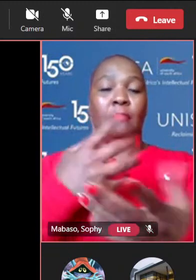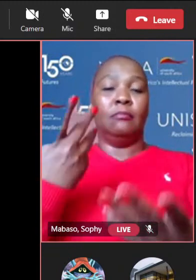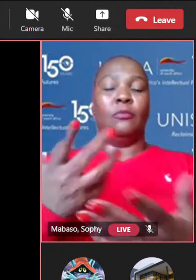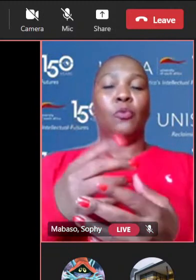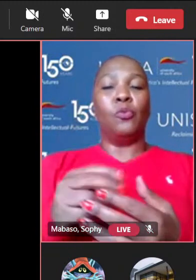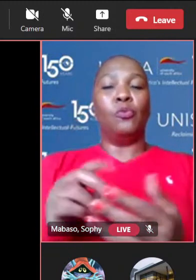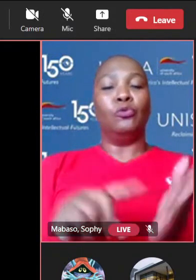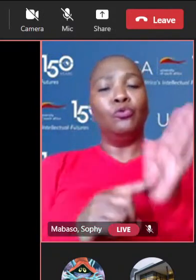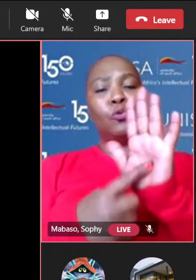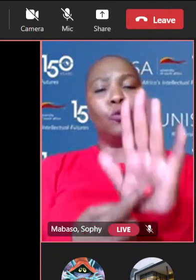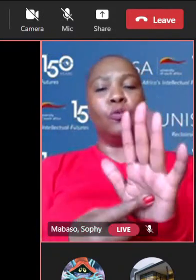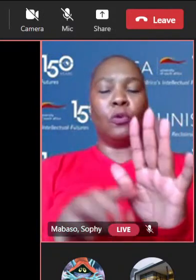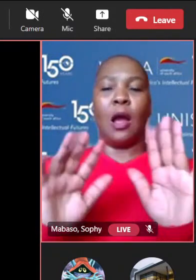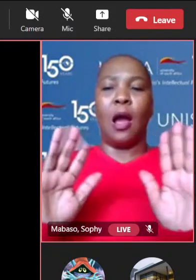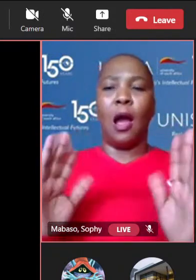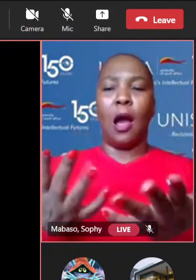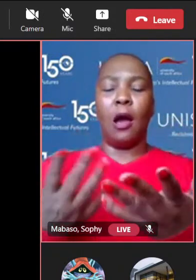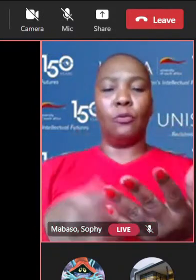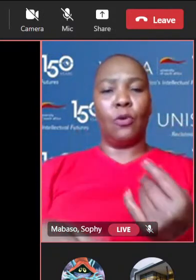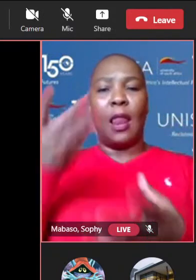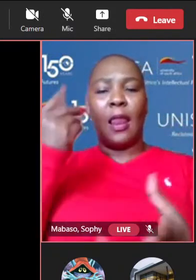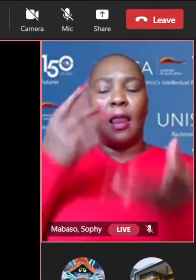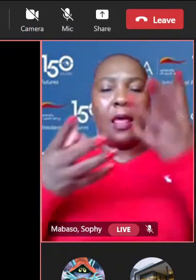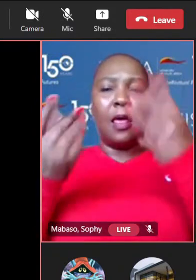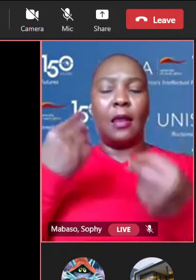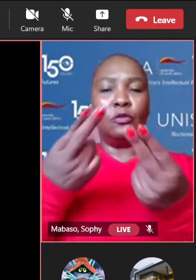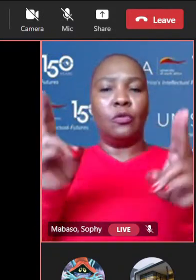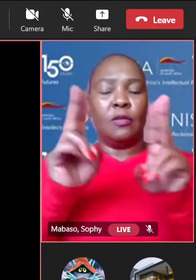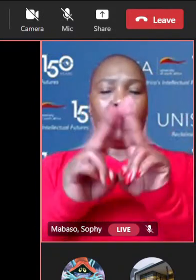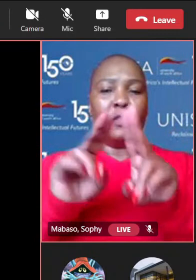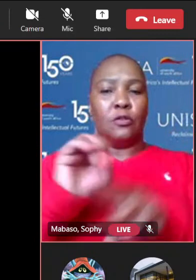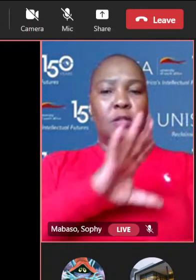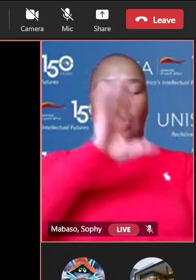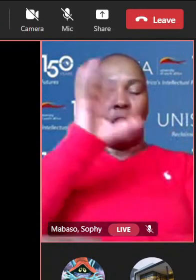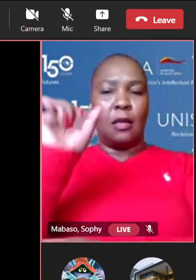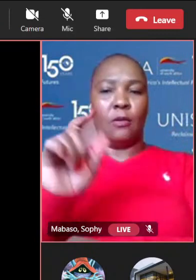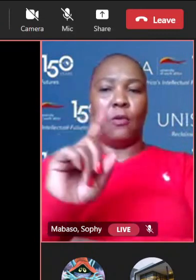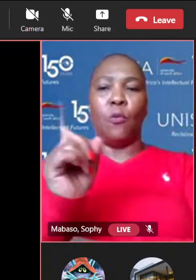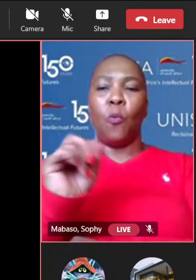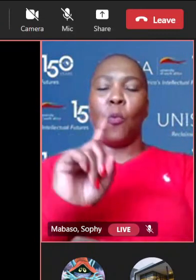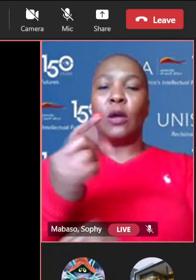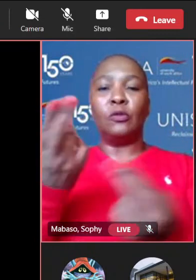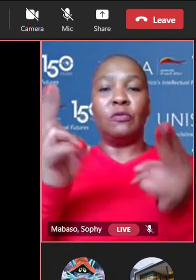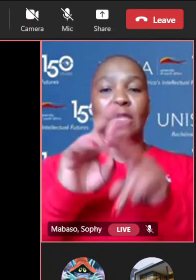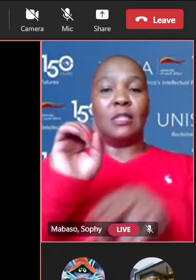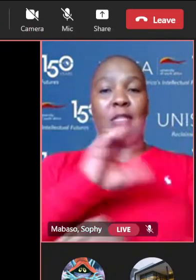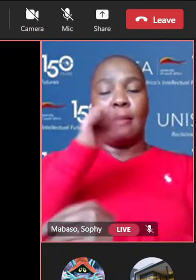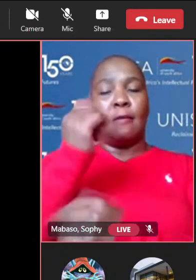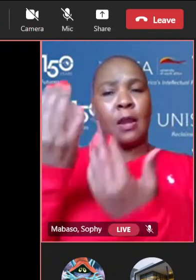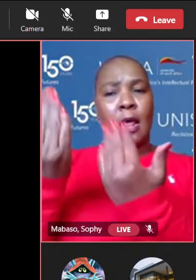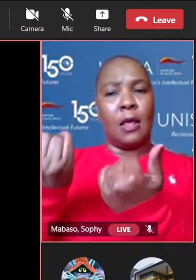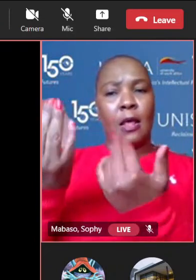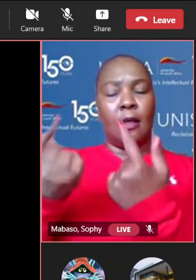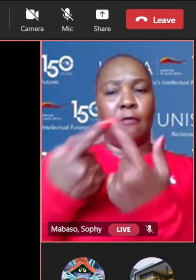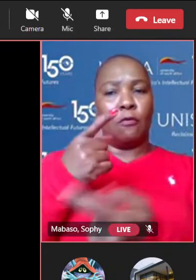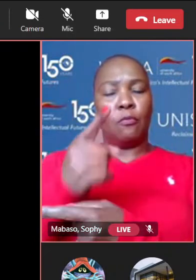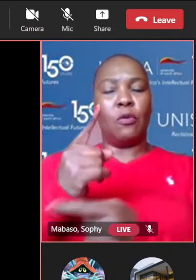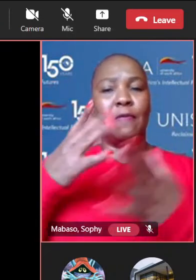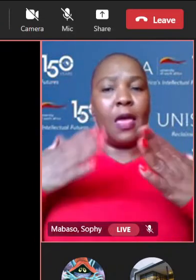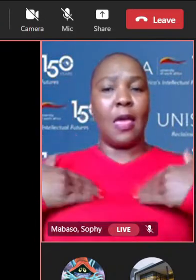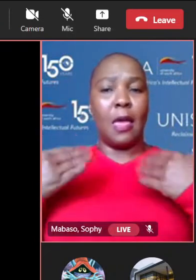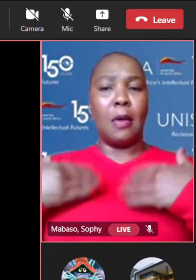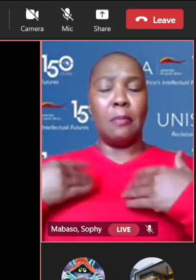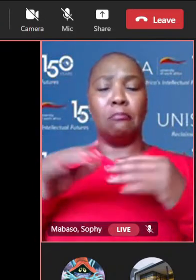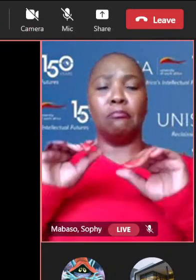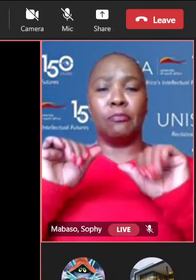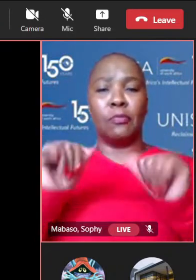how you can learn at Unisa, what Unisa expects from you. If you are happy, okay, you are happy because you